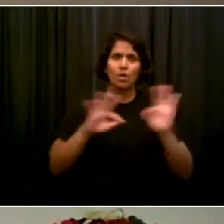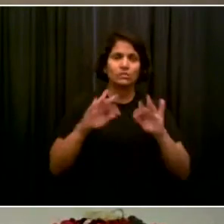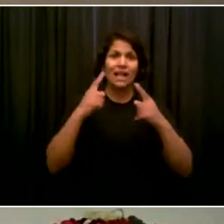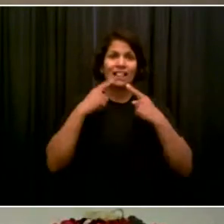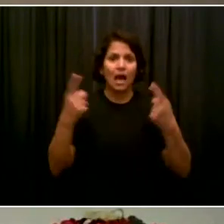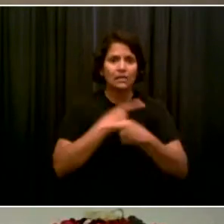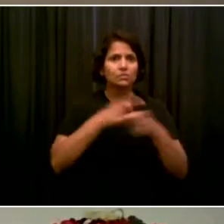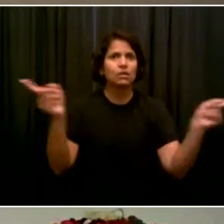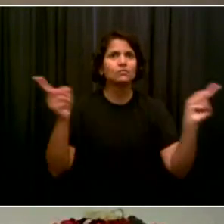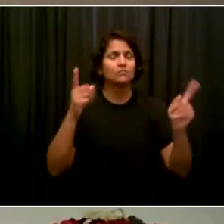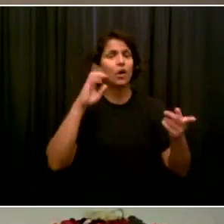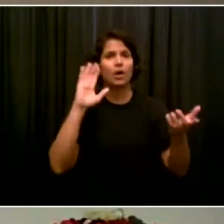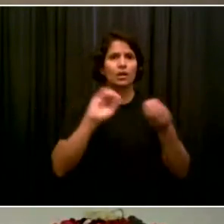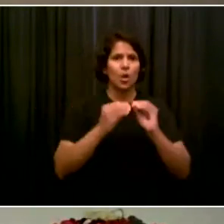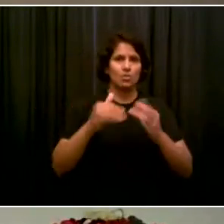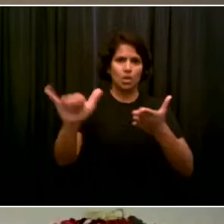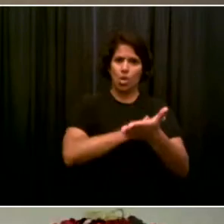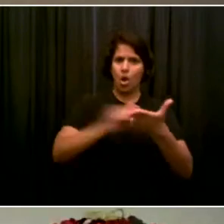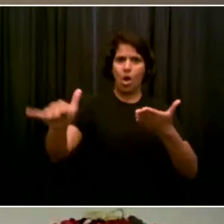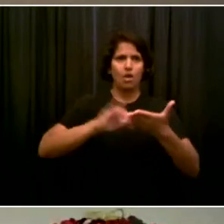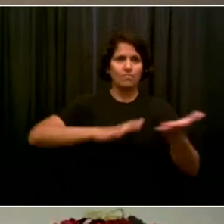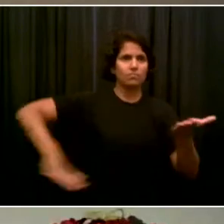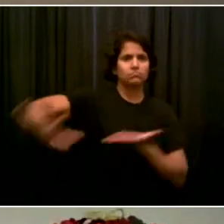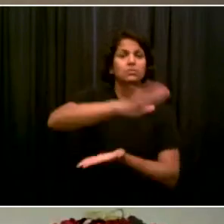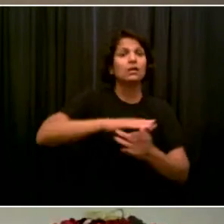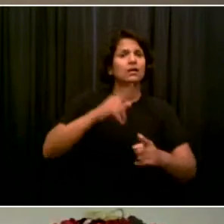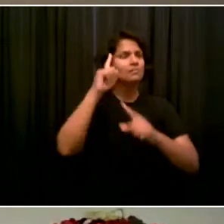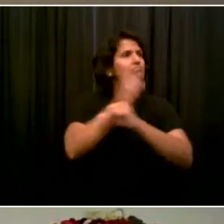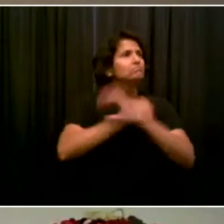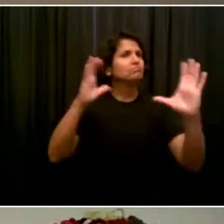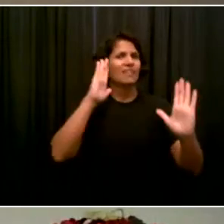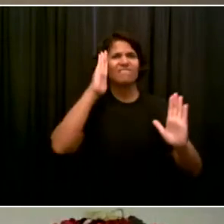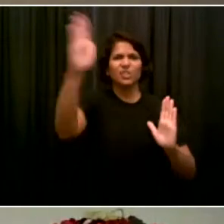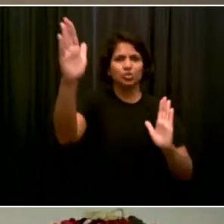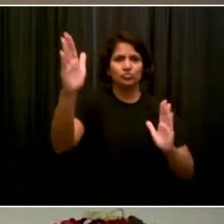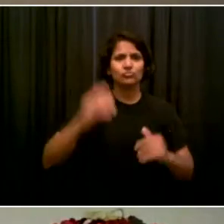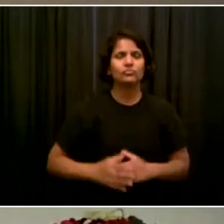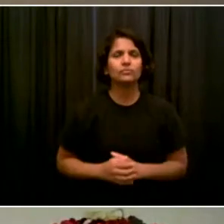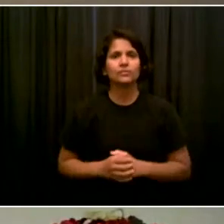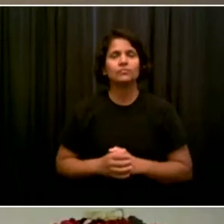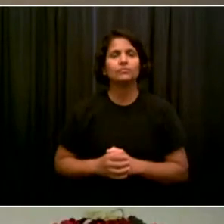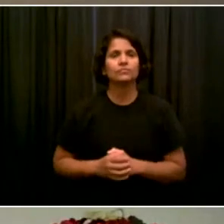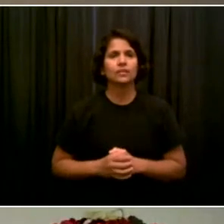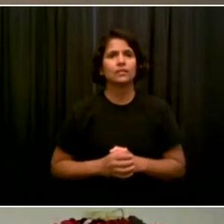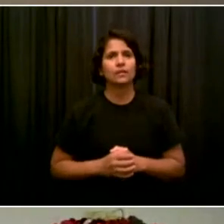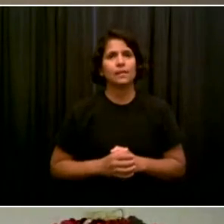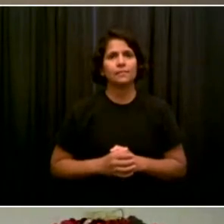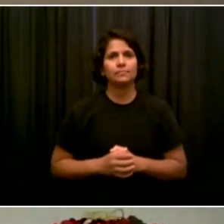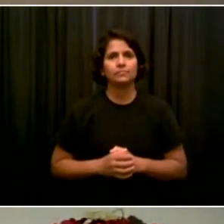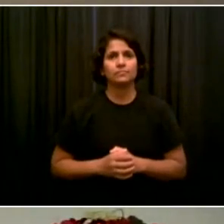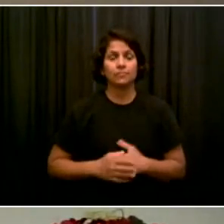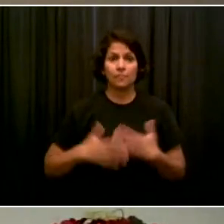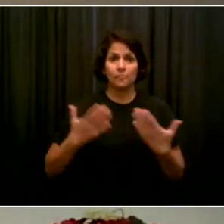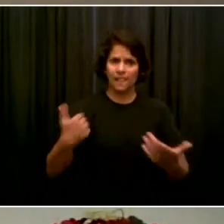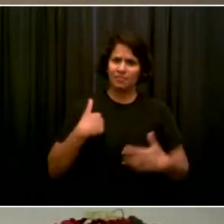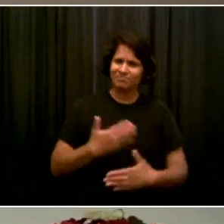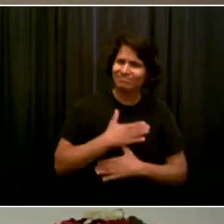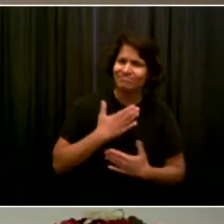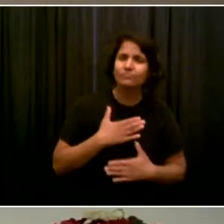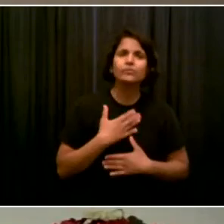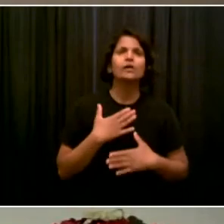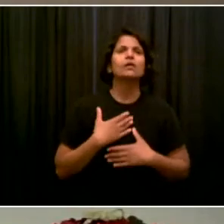a little bit relieved that we're here as well. So I'm really pleased that we're finally committing and have a plan to fix